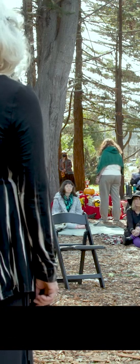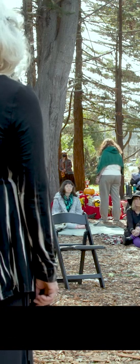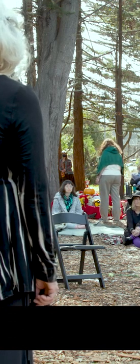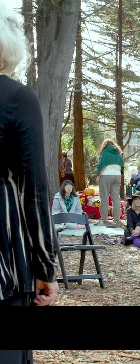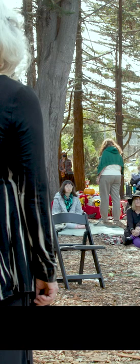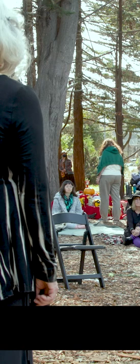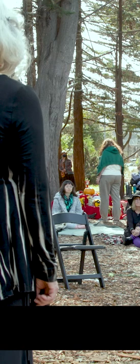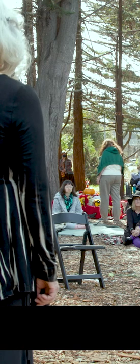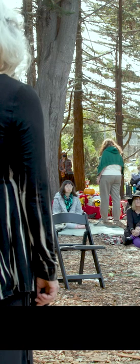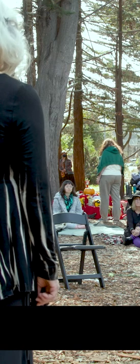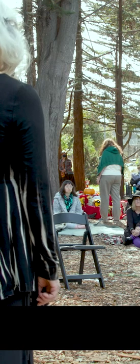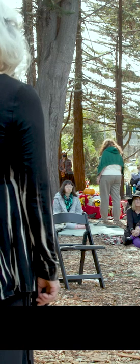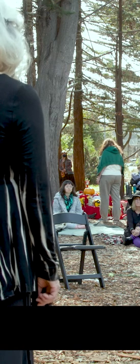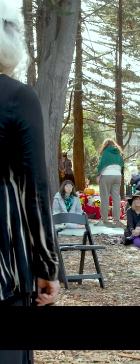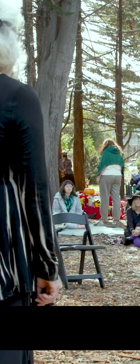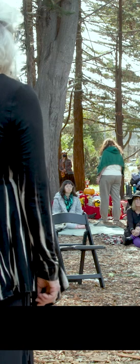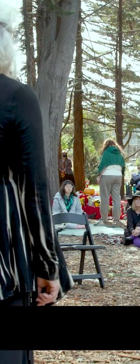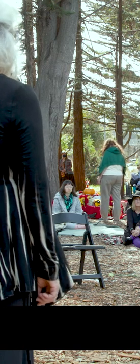Remembered Lives.